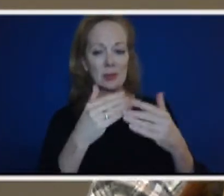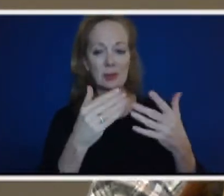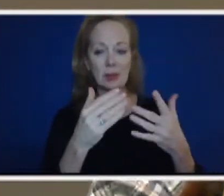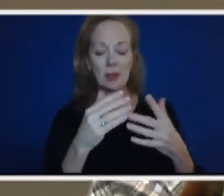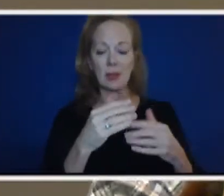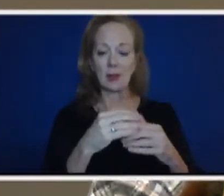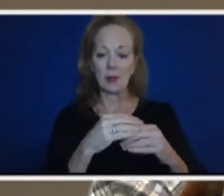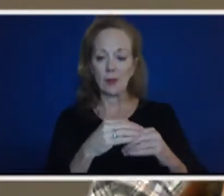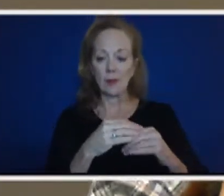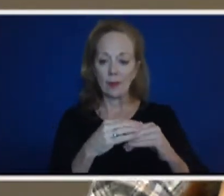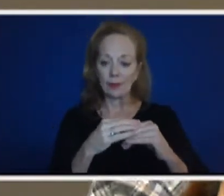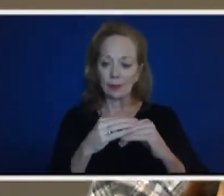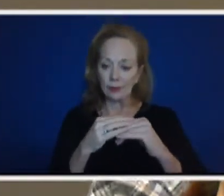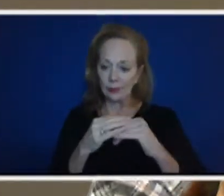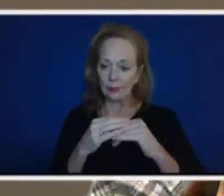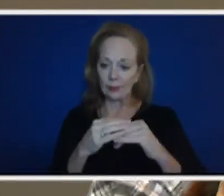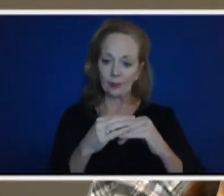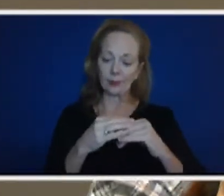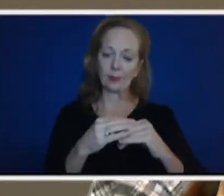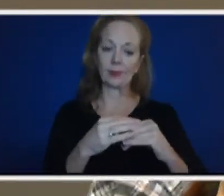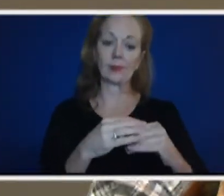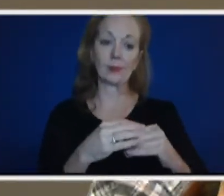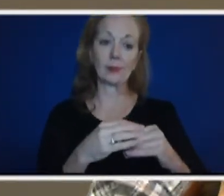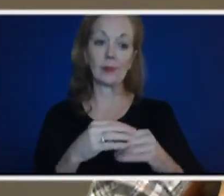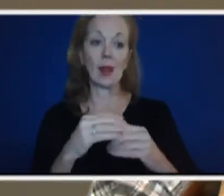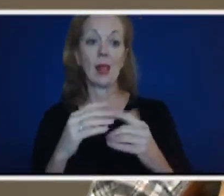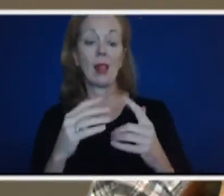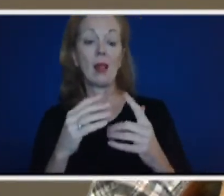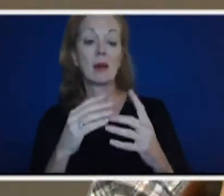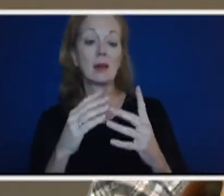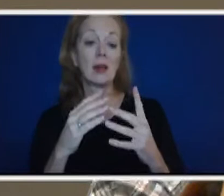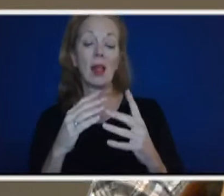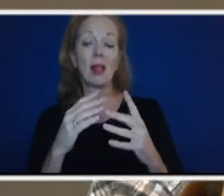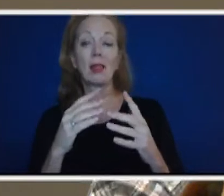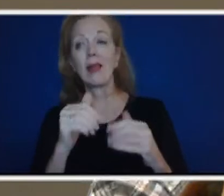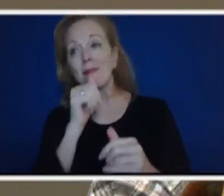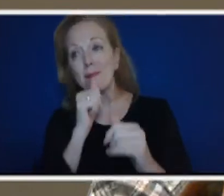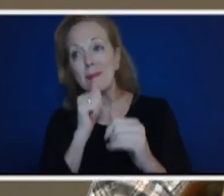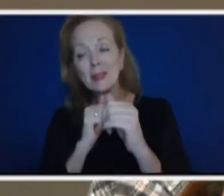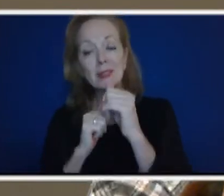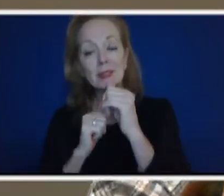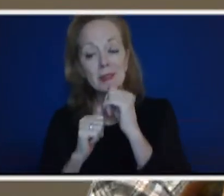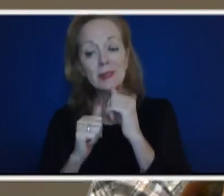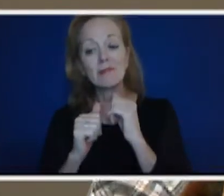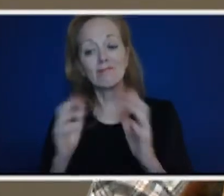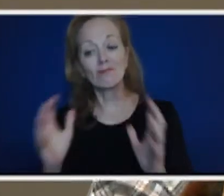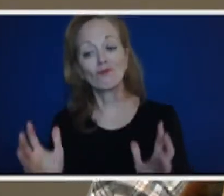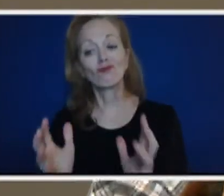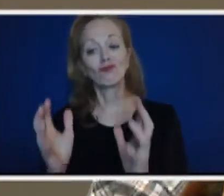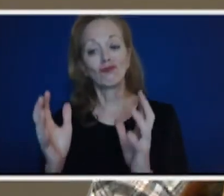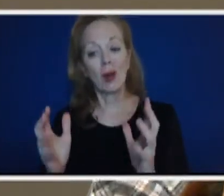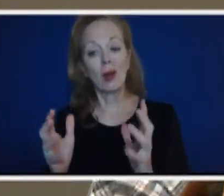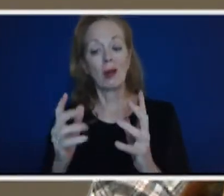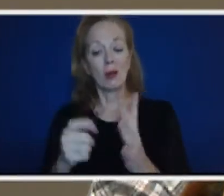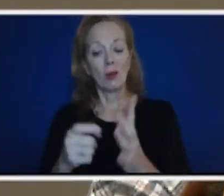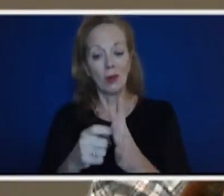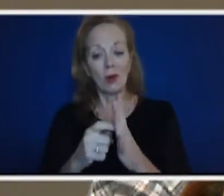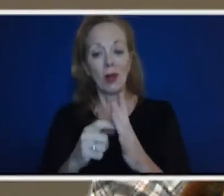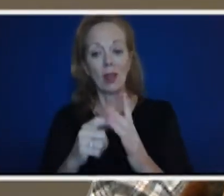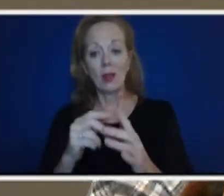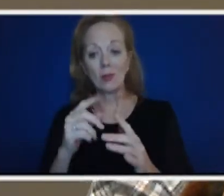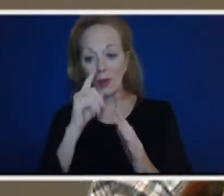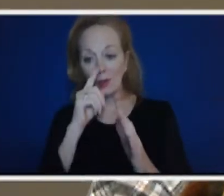takes a lot of hand-holding, and it also takes a lot of research on